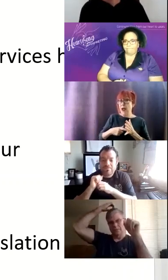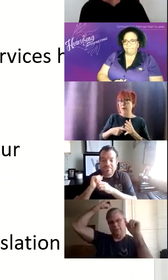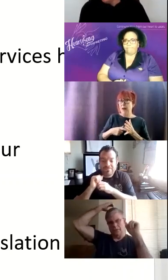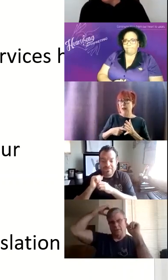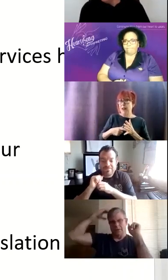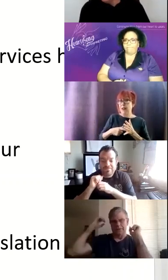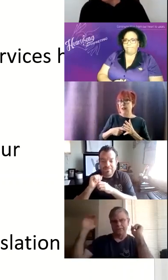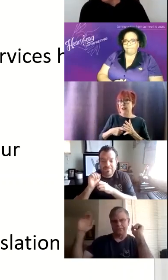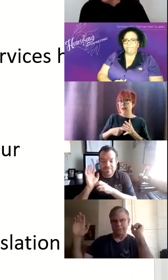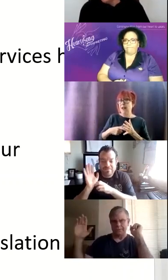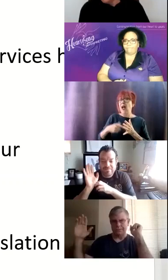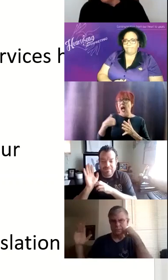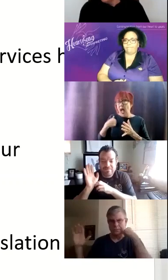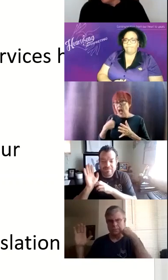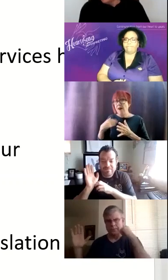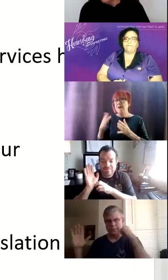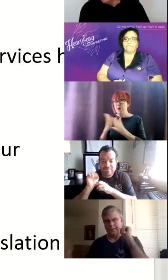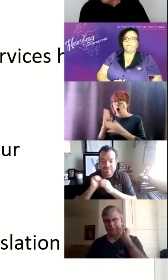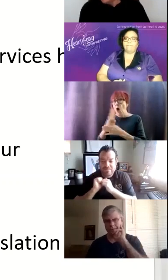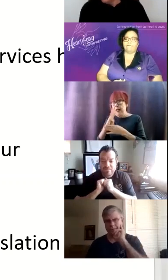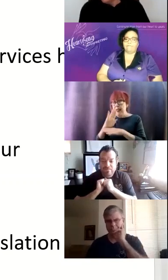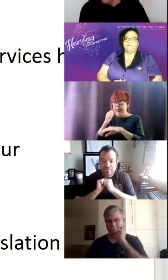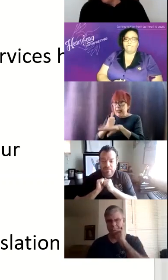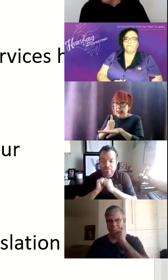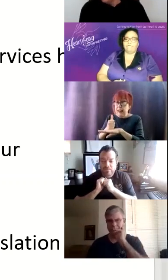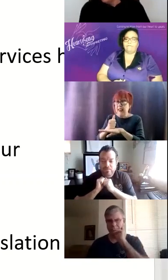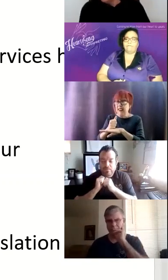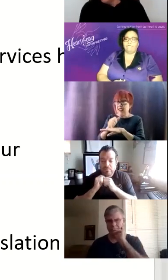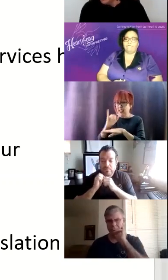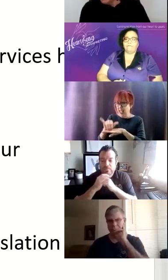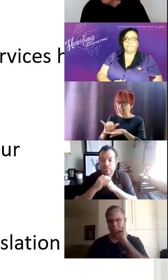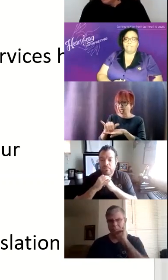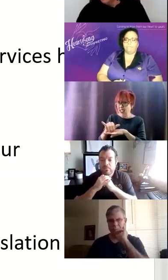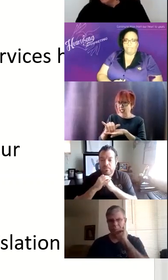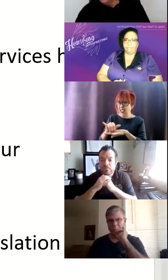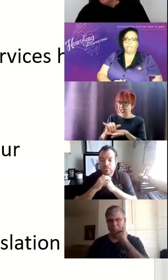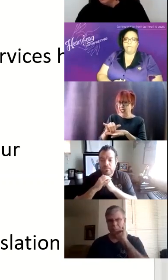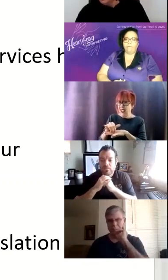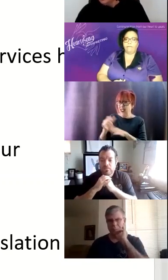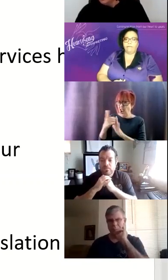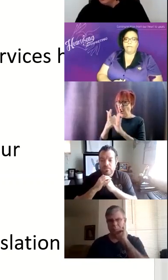having a small business association or something like along those lines.